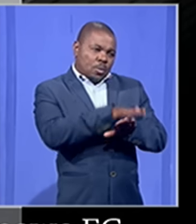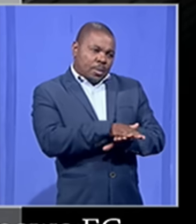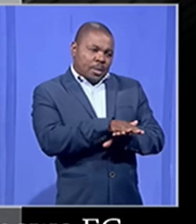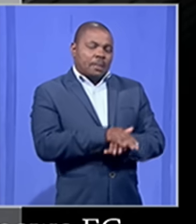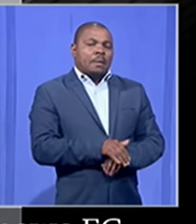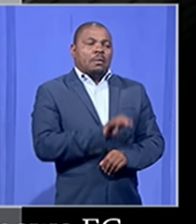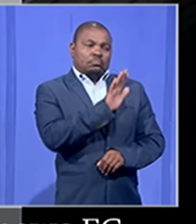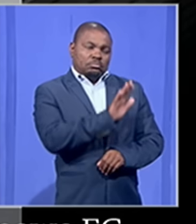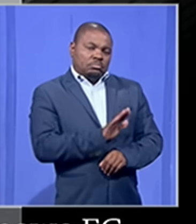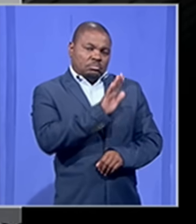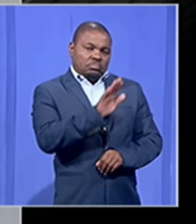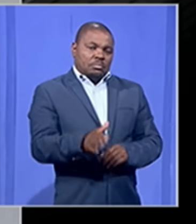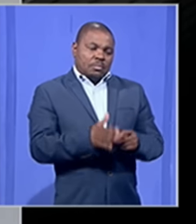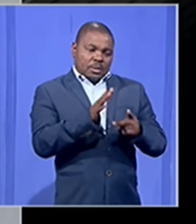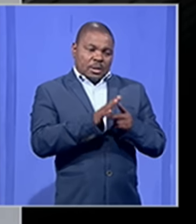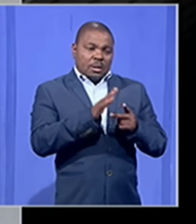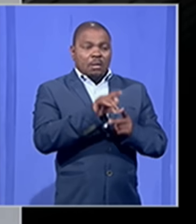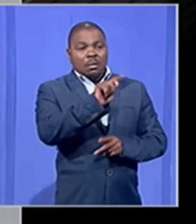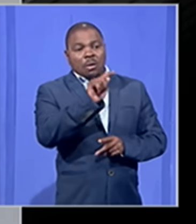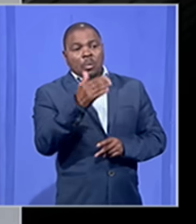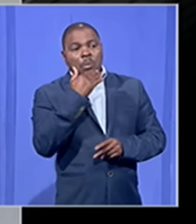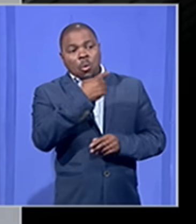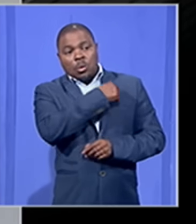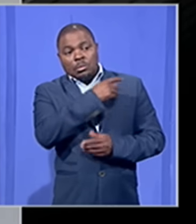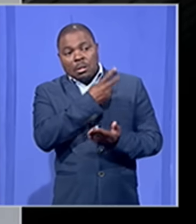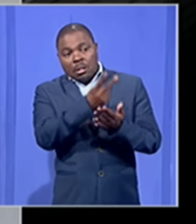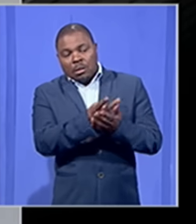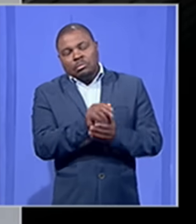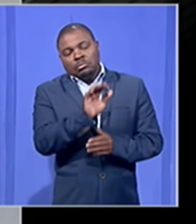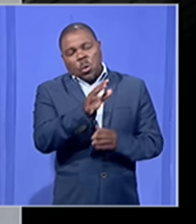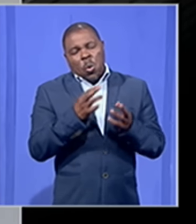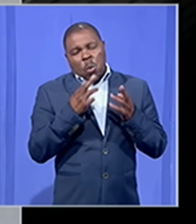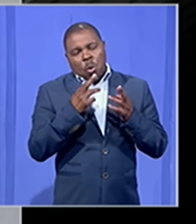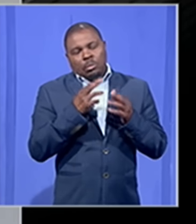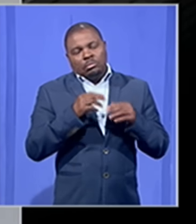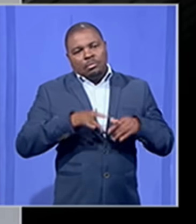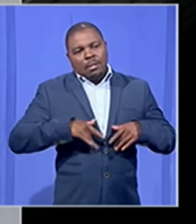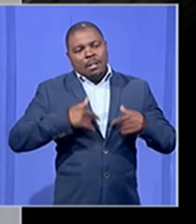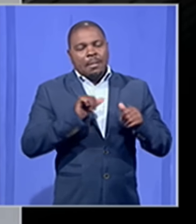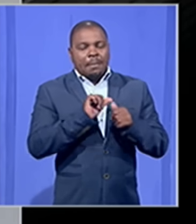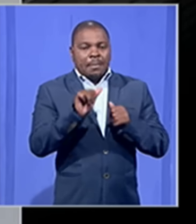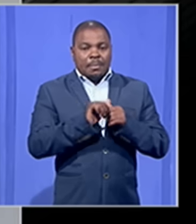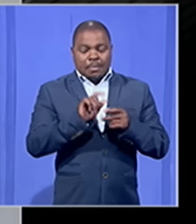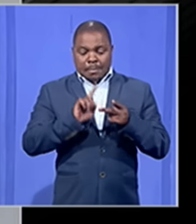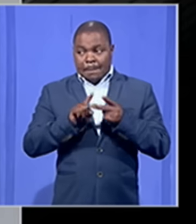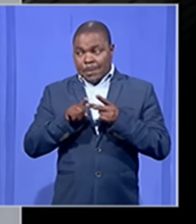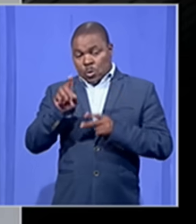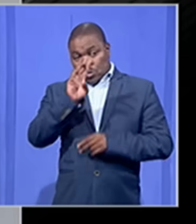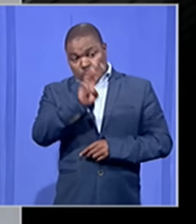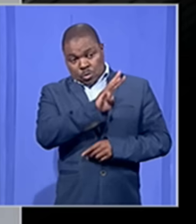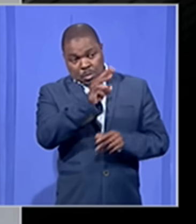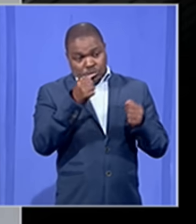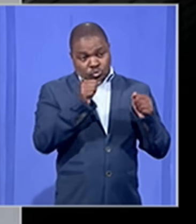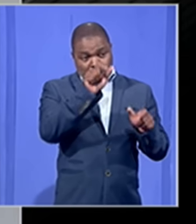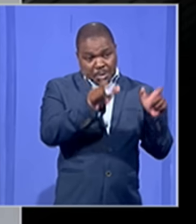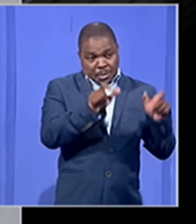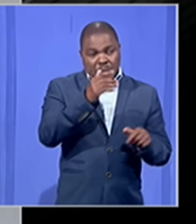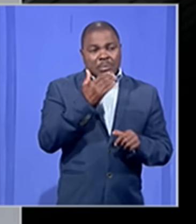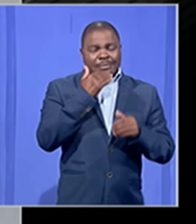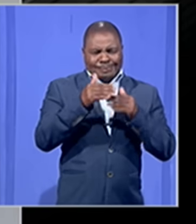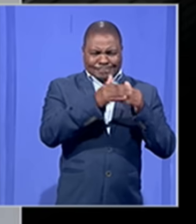accident, while wishing the one in hospital a speedy and a full recovery. He has also cautioned motorist drivers in particular to be